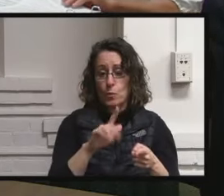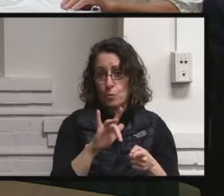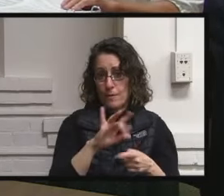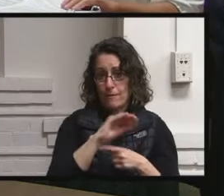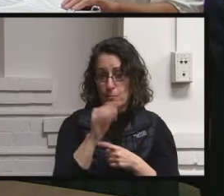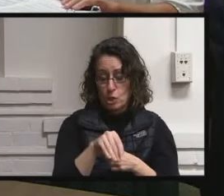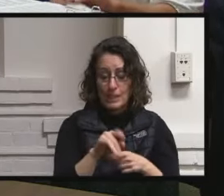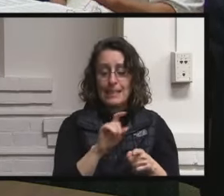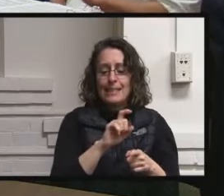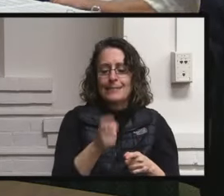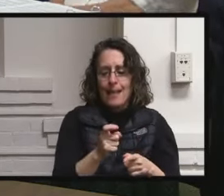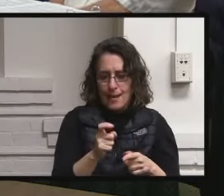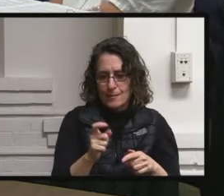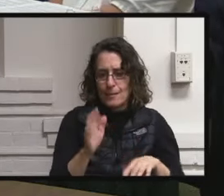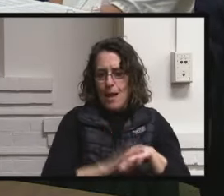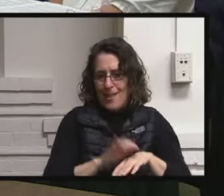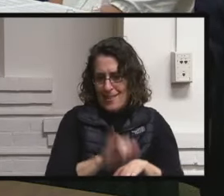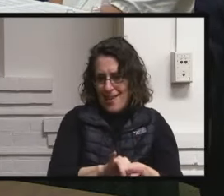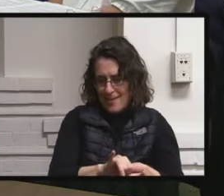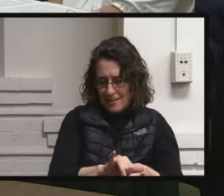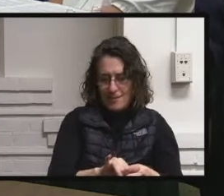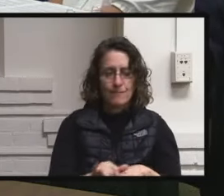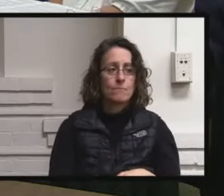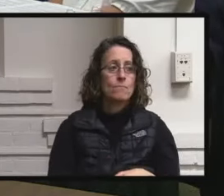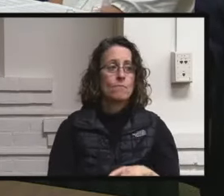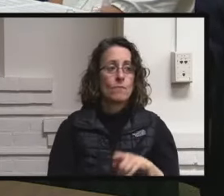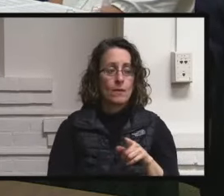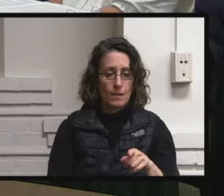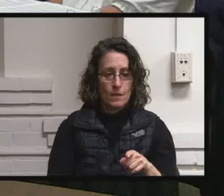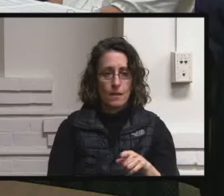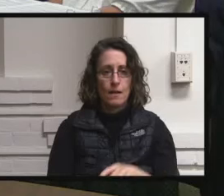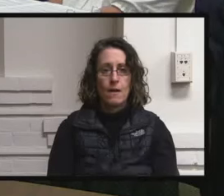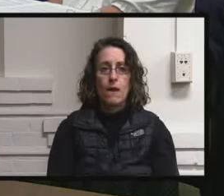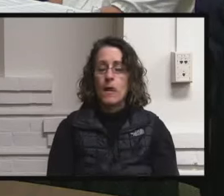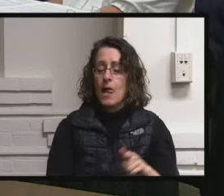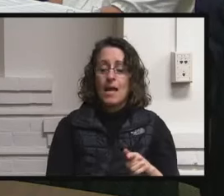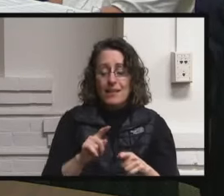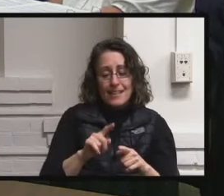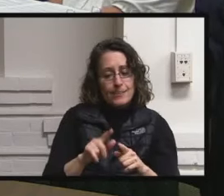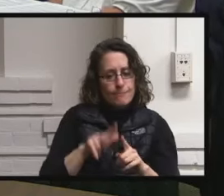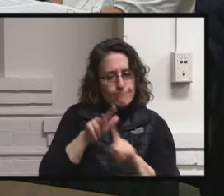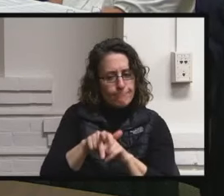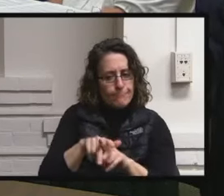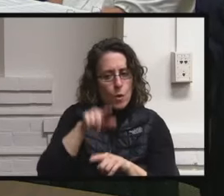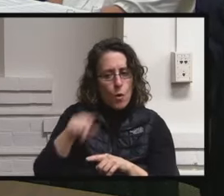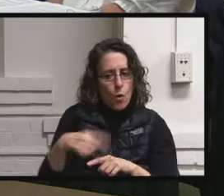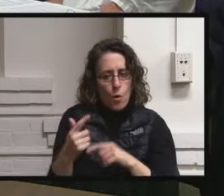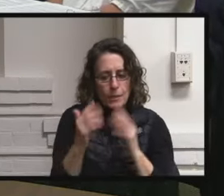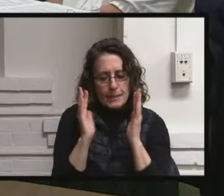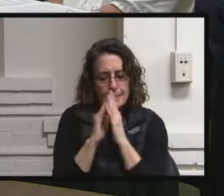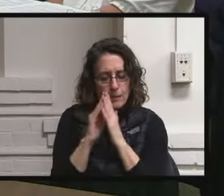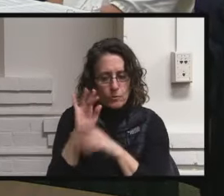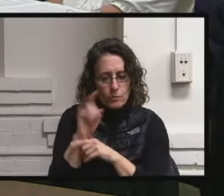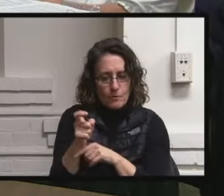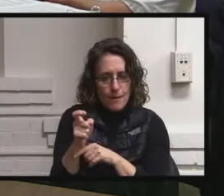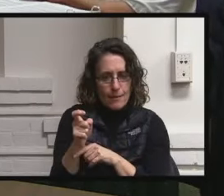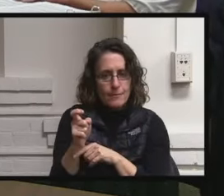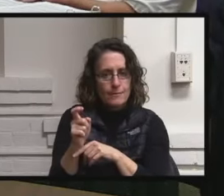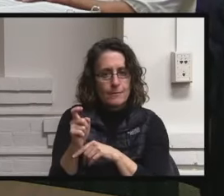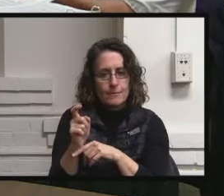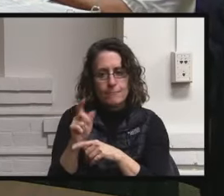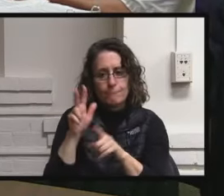equipment. This agreement shall apply only to municipal tax assessment and not to the education property